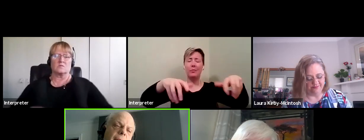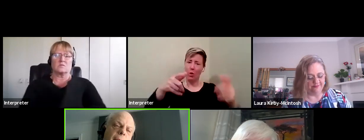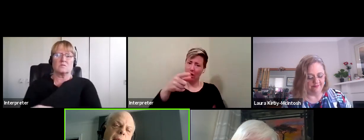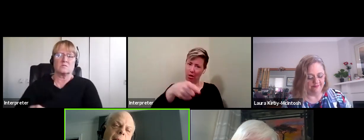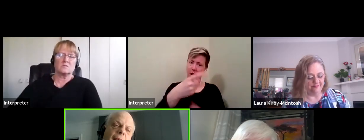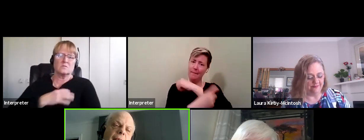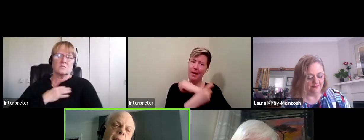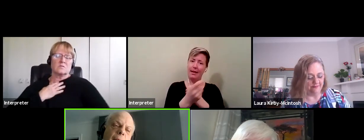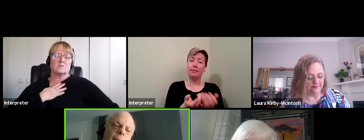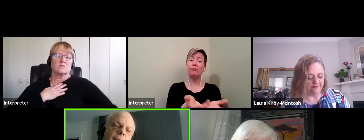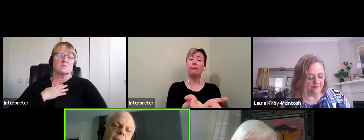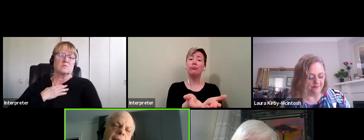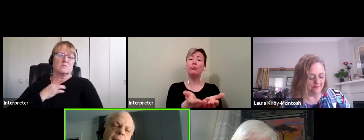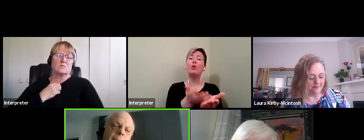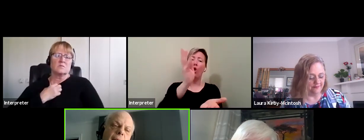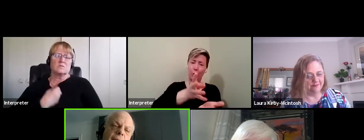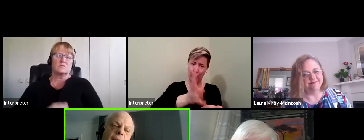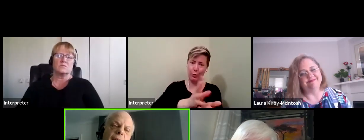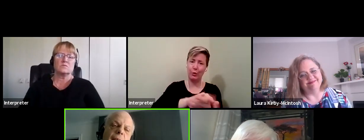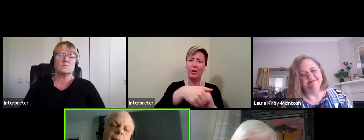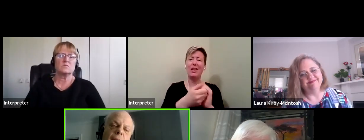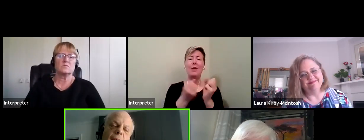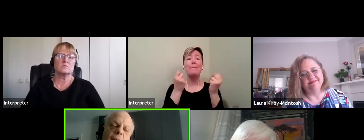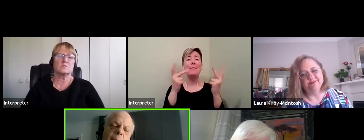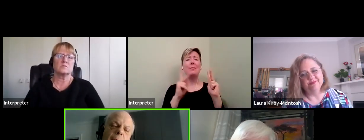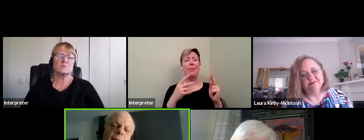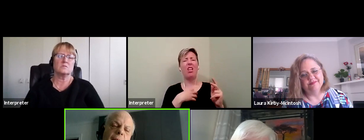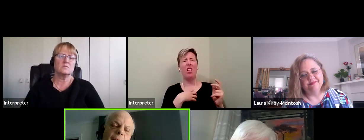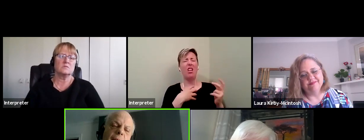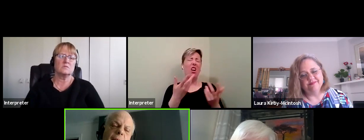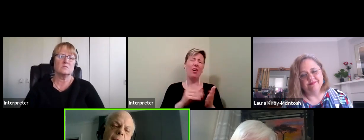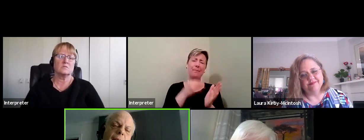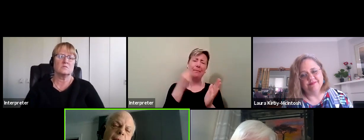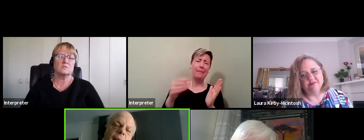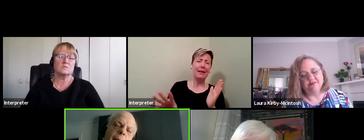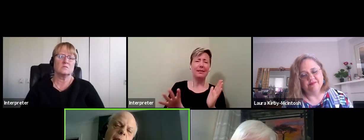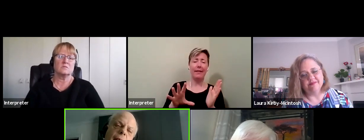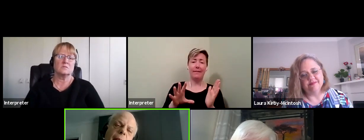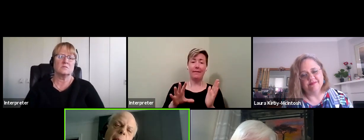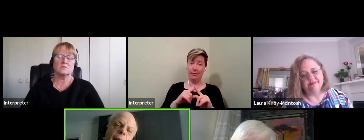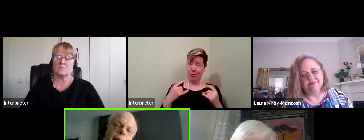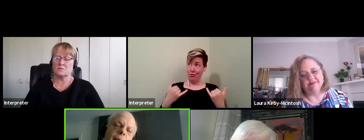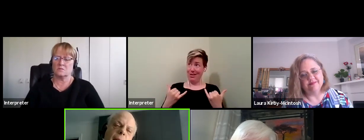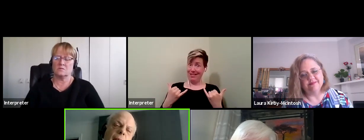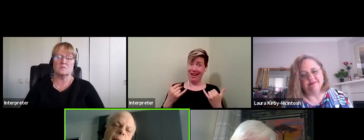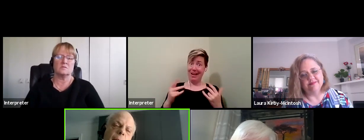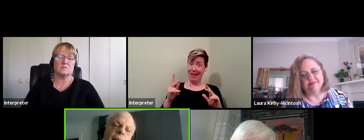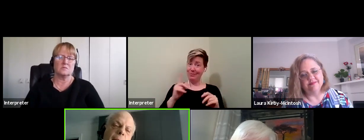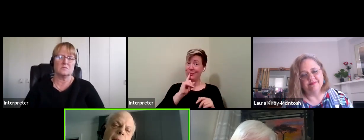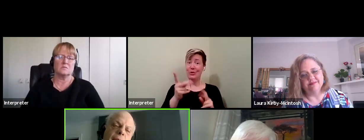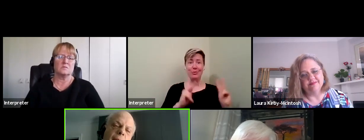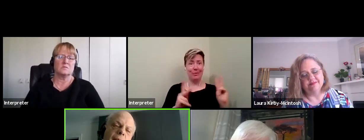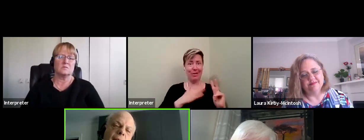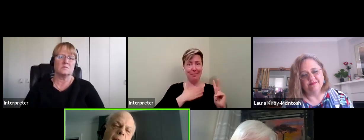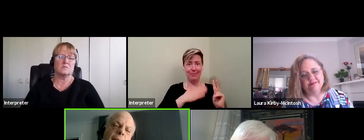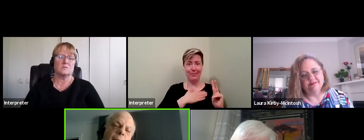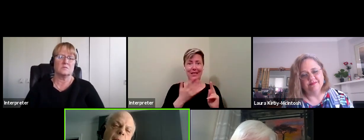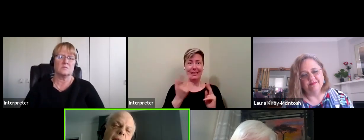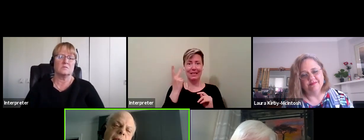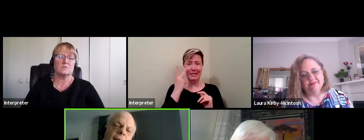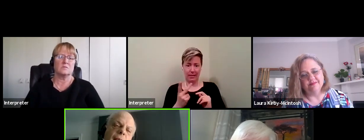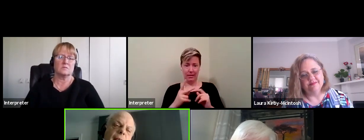course the pushback has been, oh, it costs too much. But right now, I'm sure everybody who goes into one of those washrooms who doesn't want to get